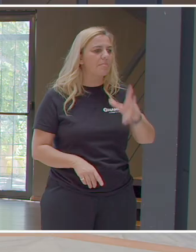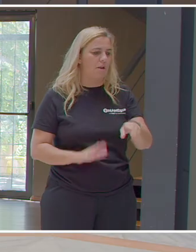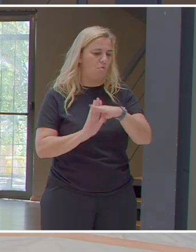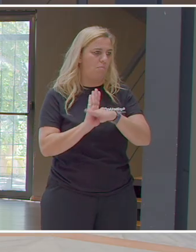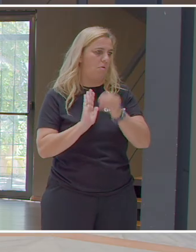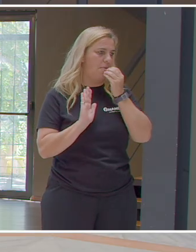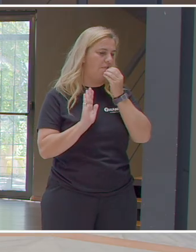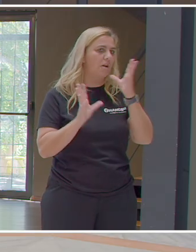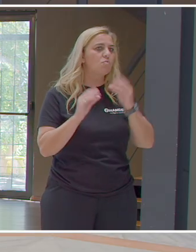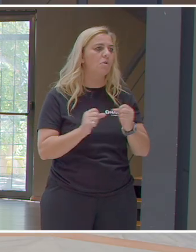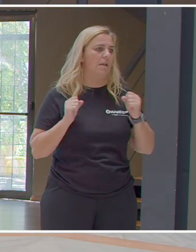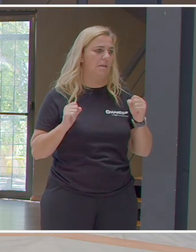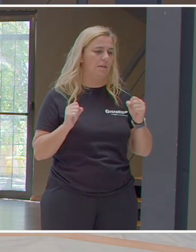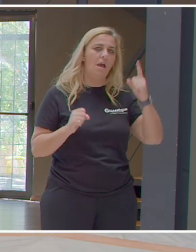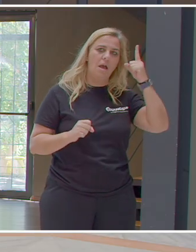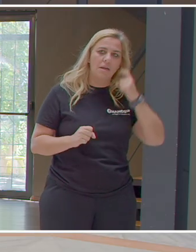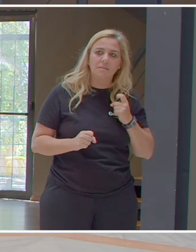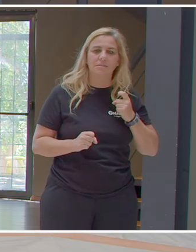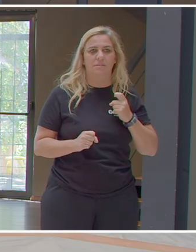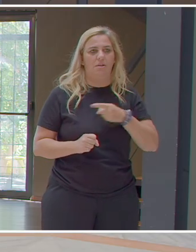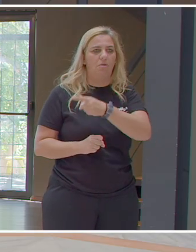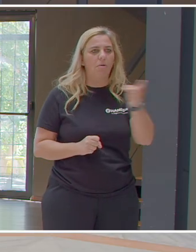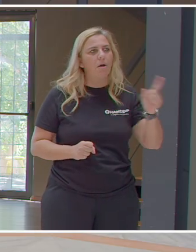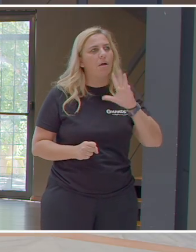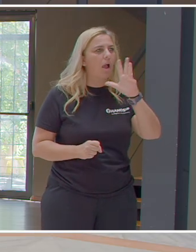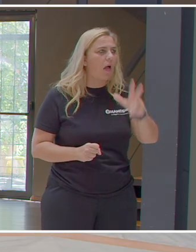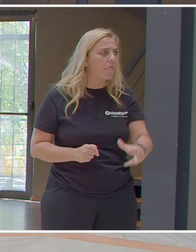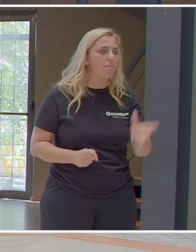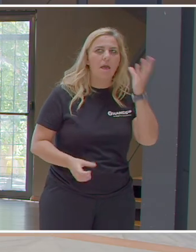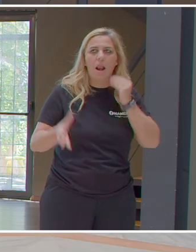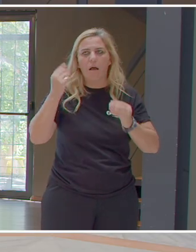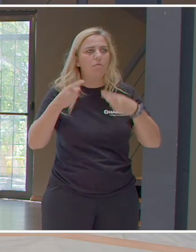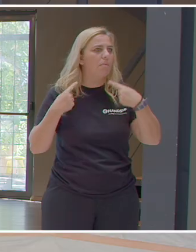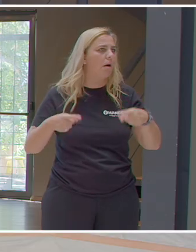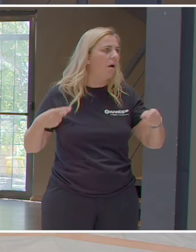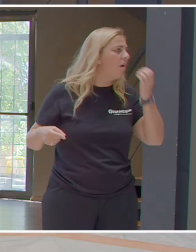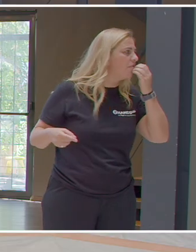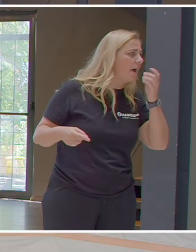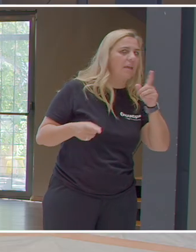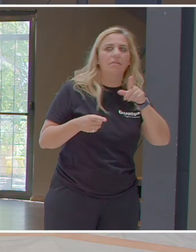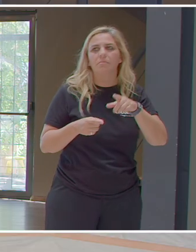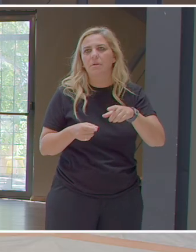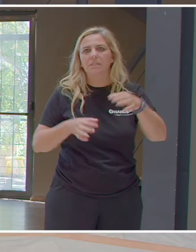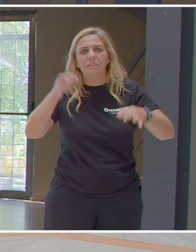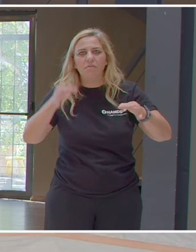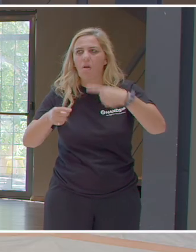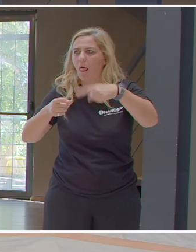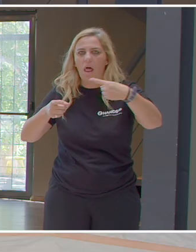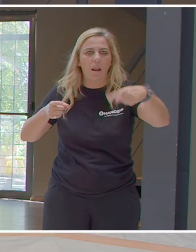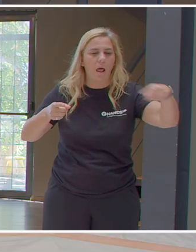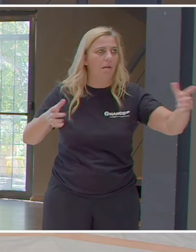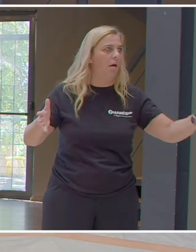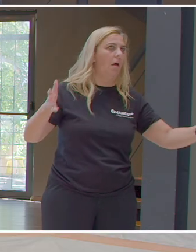nice because I know that nutrition and all the information you hear everywhere, and do this and do that and buy this supplement and